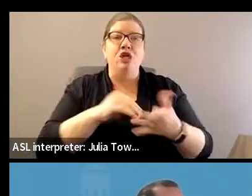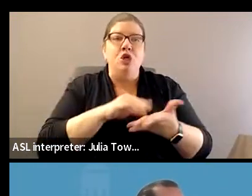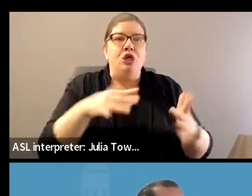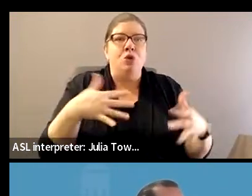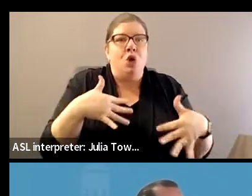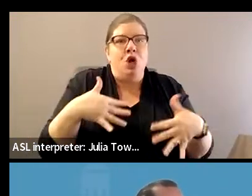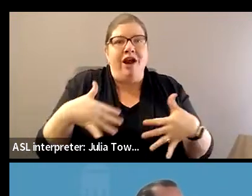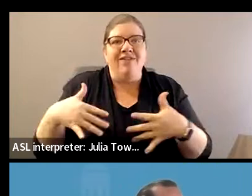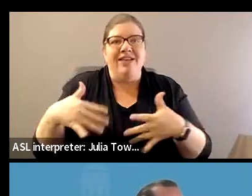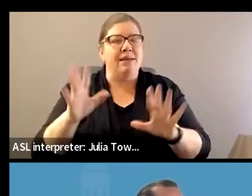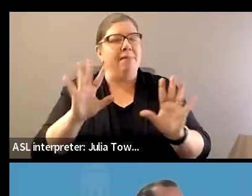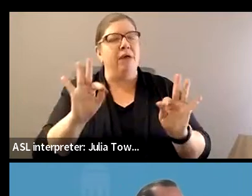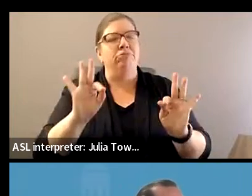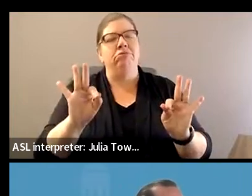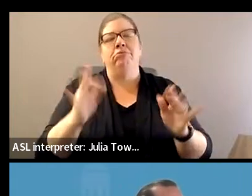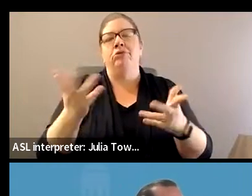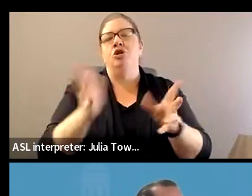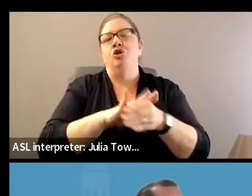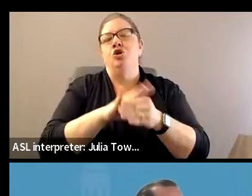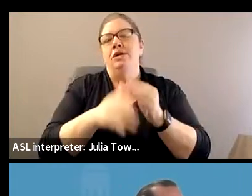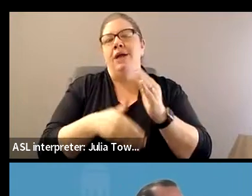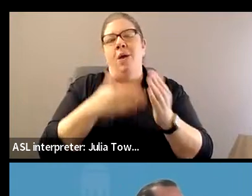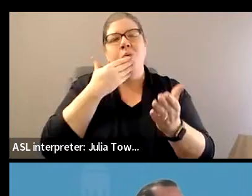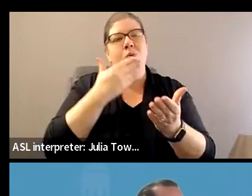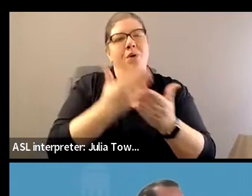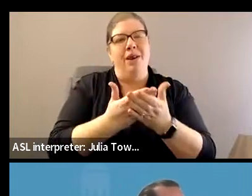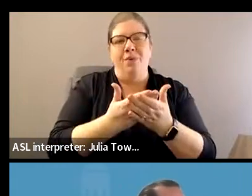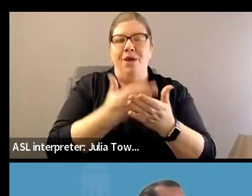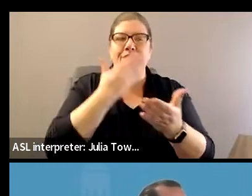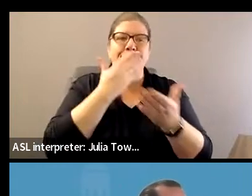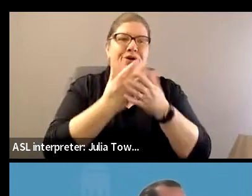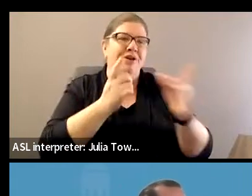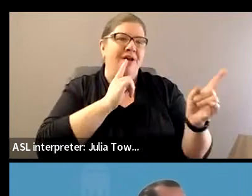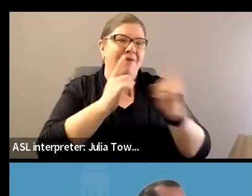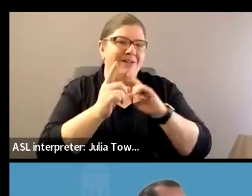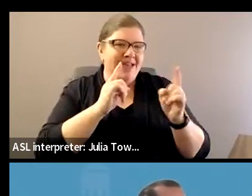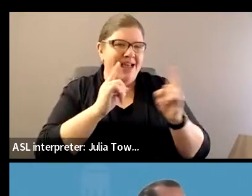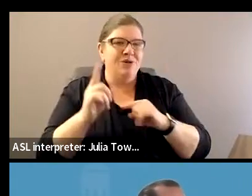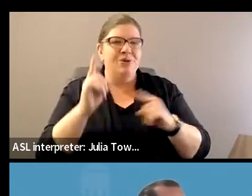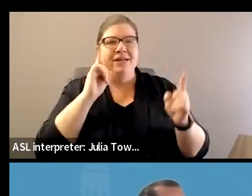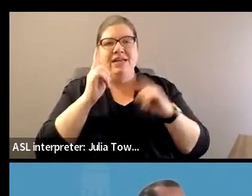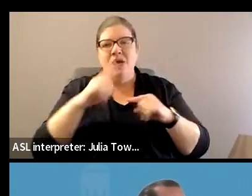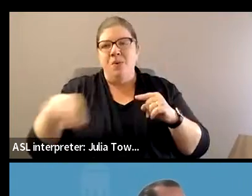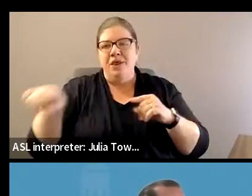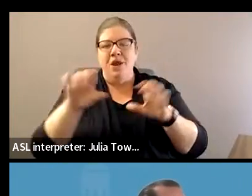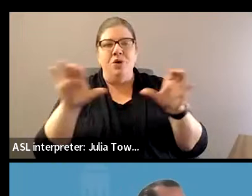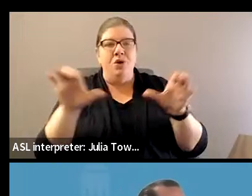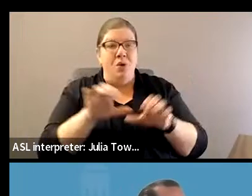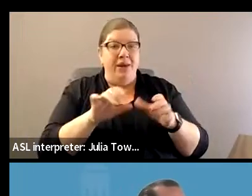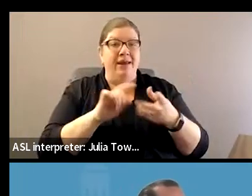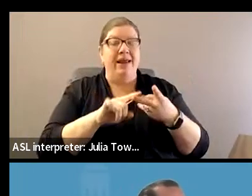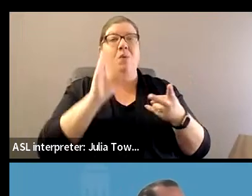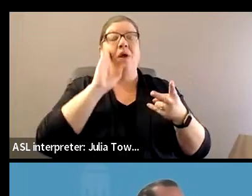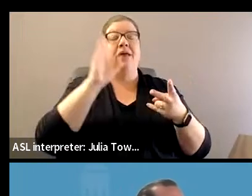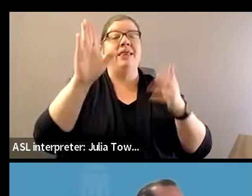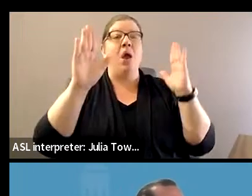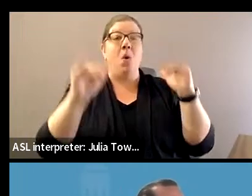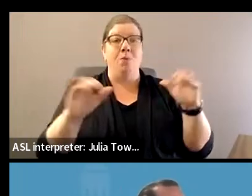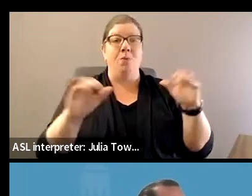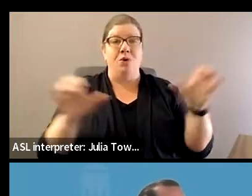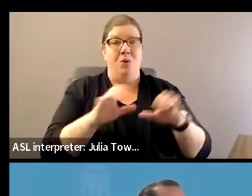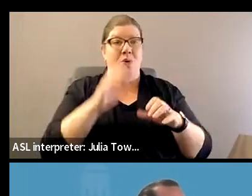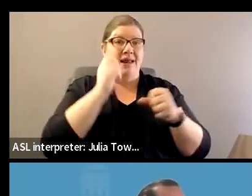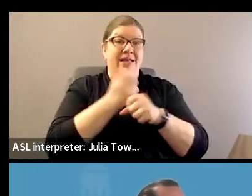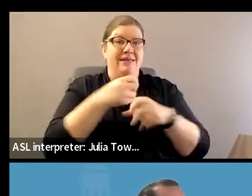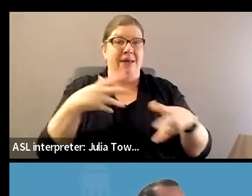anxious about it, but it turned out really well. And we had really good conversations to hear what they're doing and what they hope to do with it and how they hope to expand